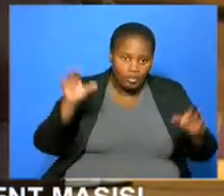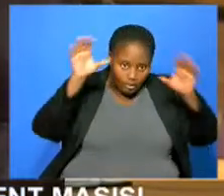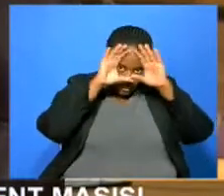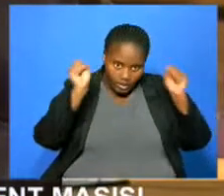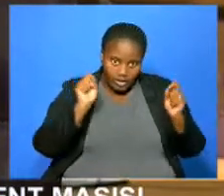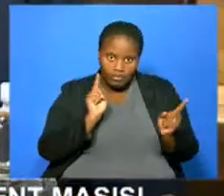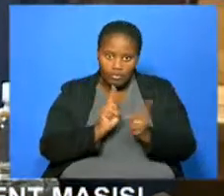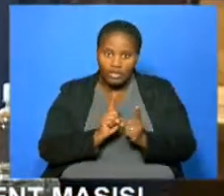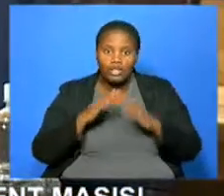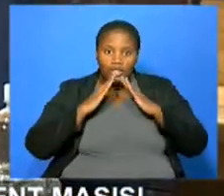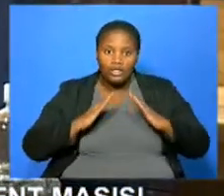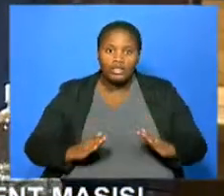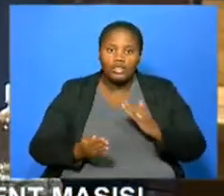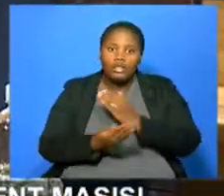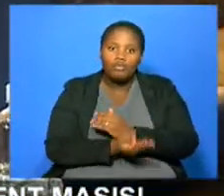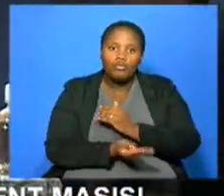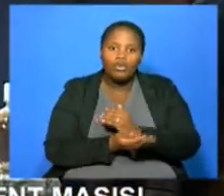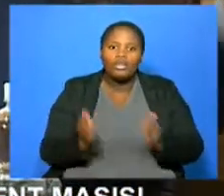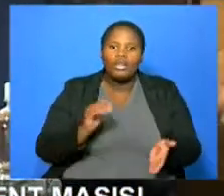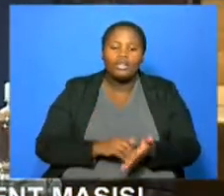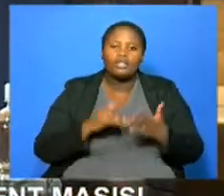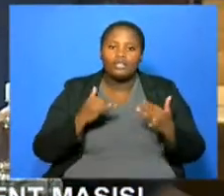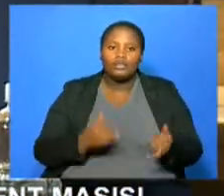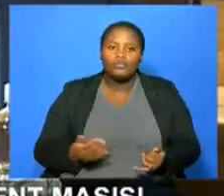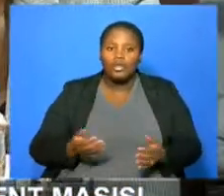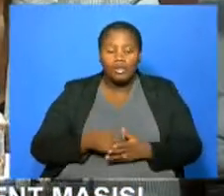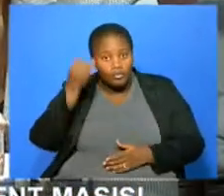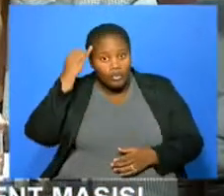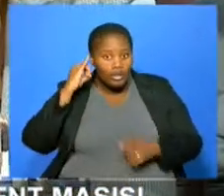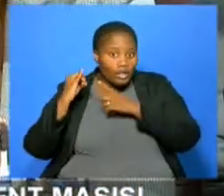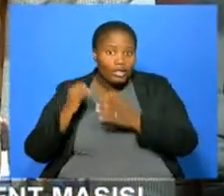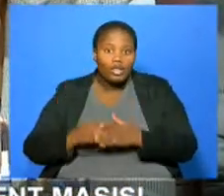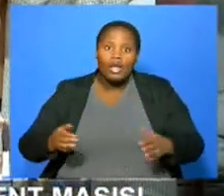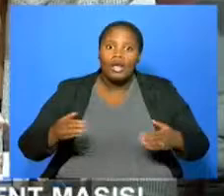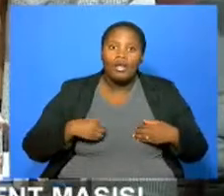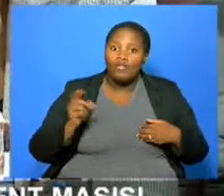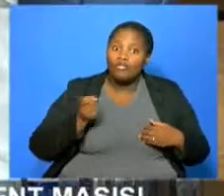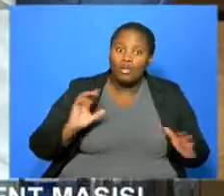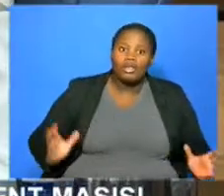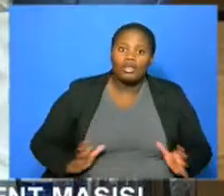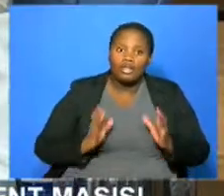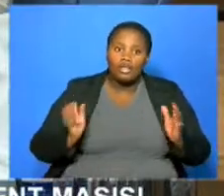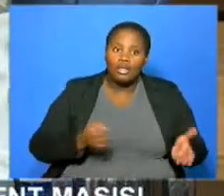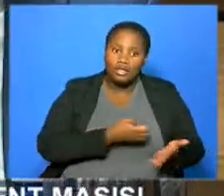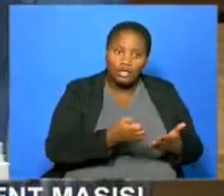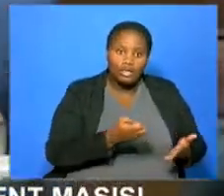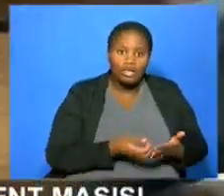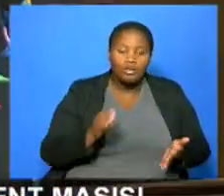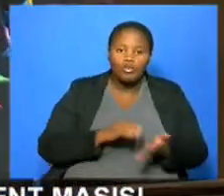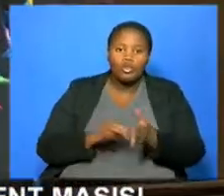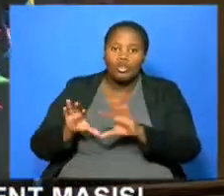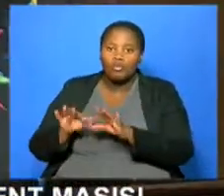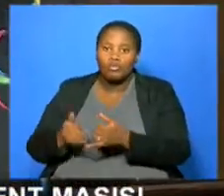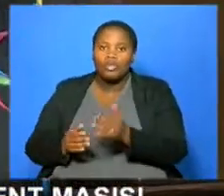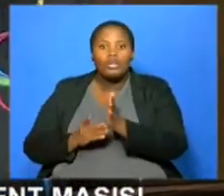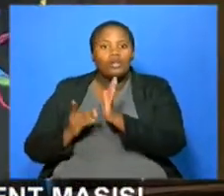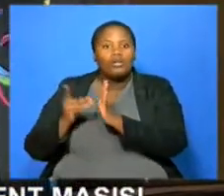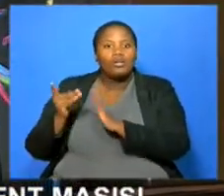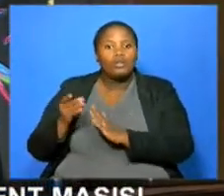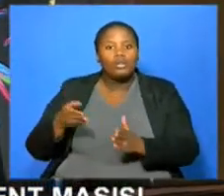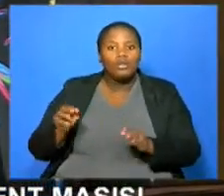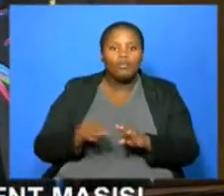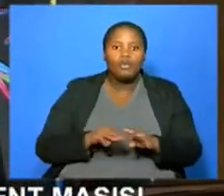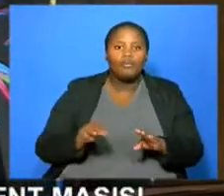president this morning. The commission's mandate is to promote the economic and social development of its